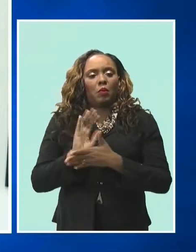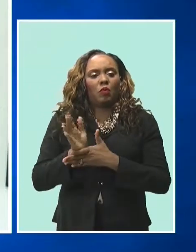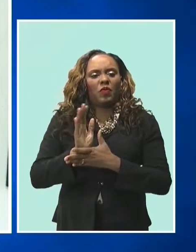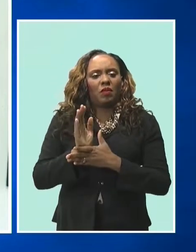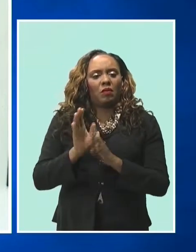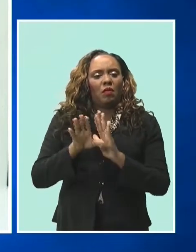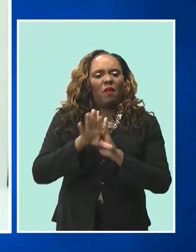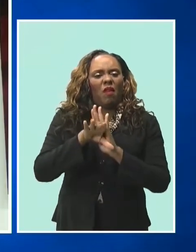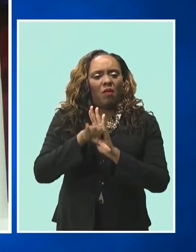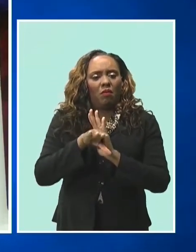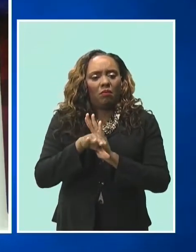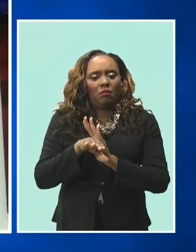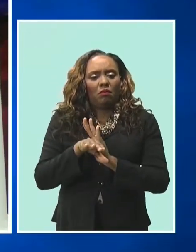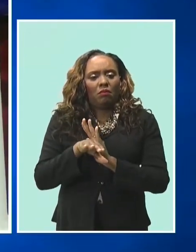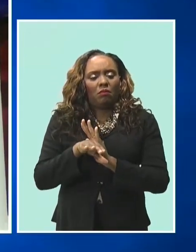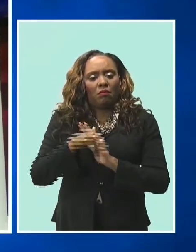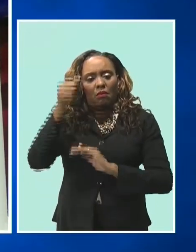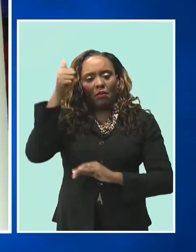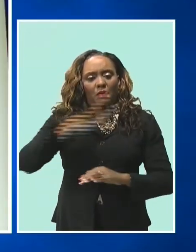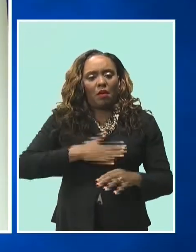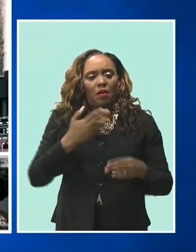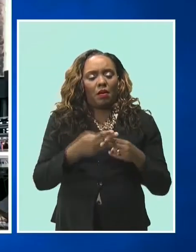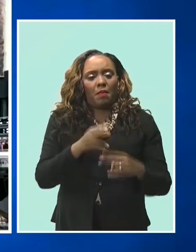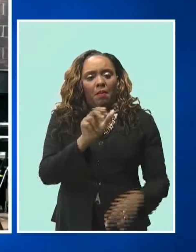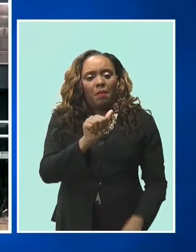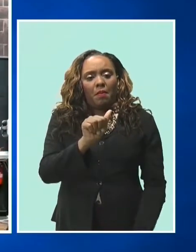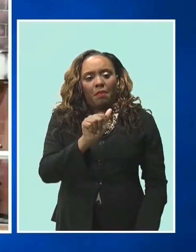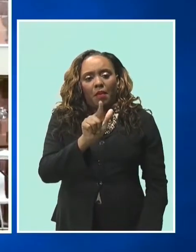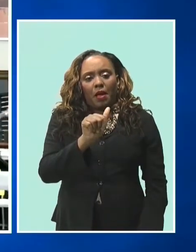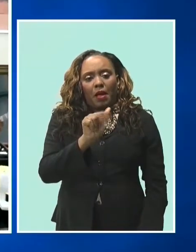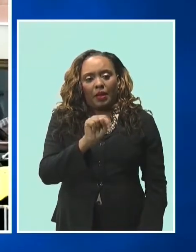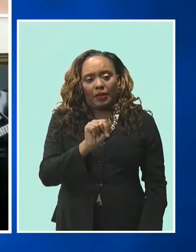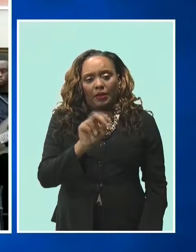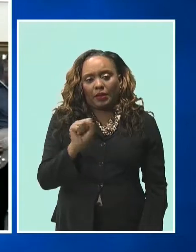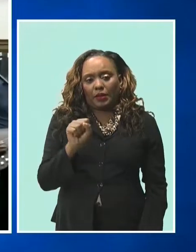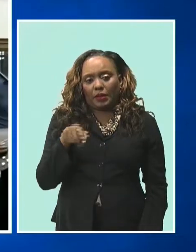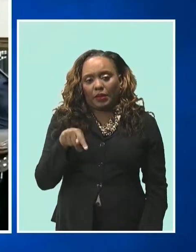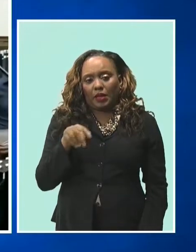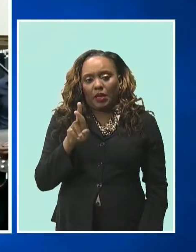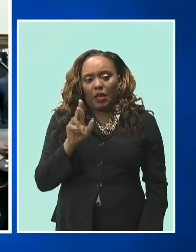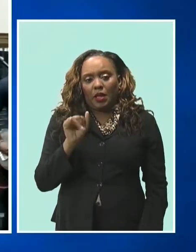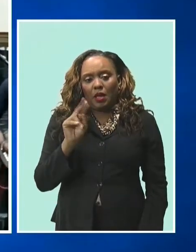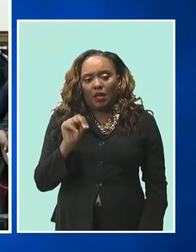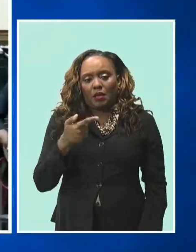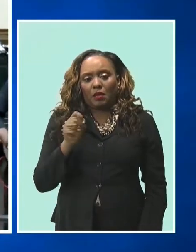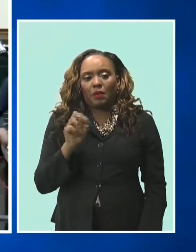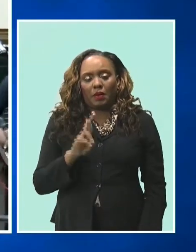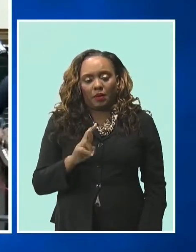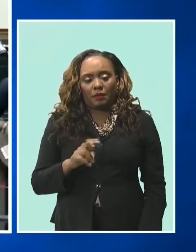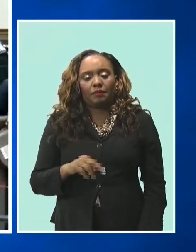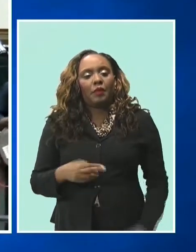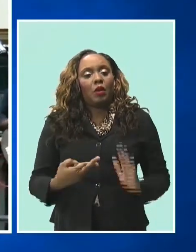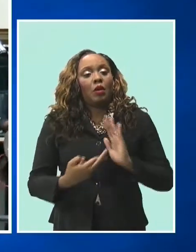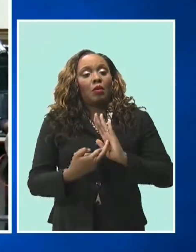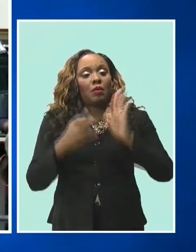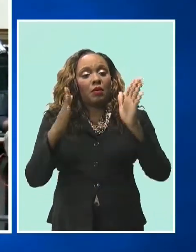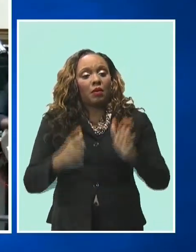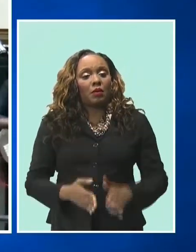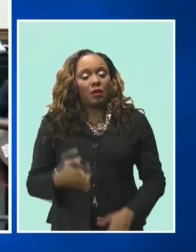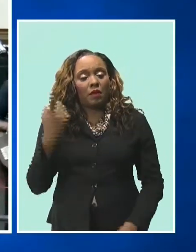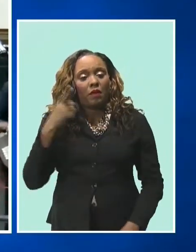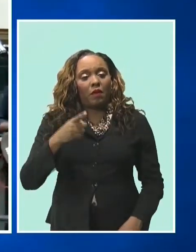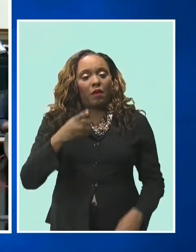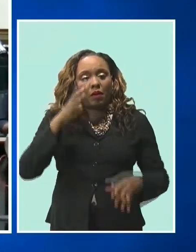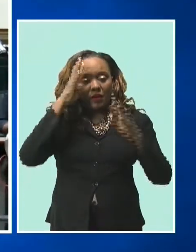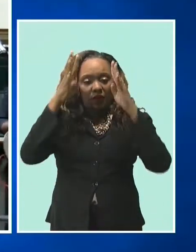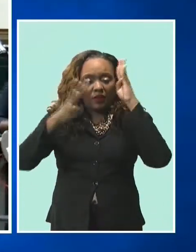by stage writer, director, and filmmaker Alan Springer. The People's Party for Democracy and Development spokesperson on the creative economy revealed